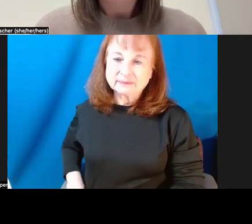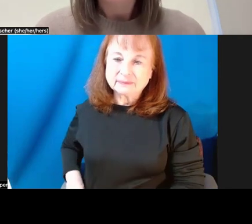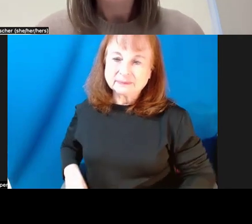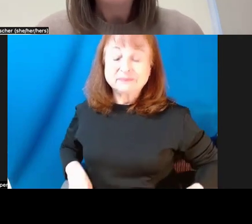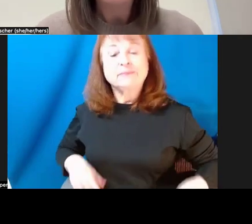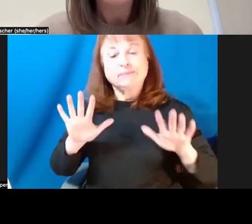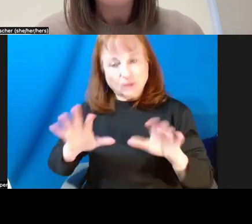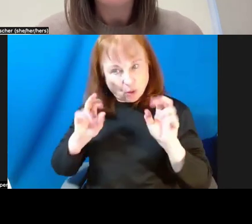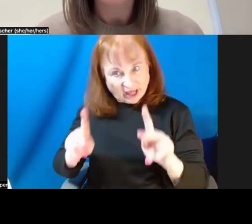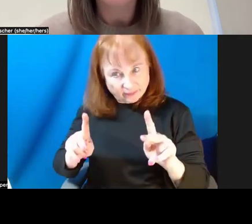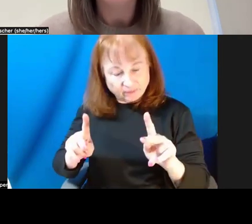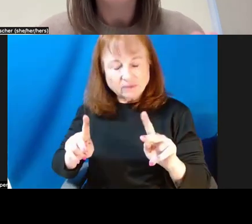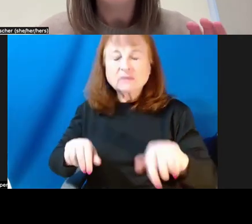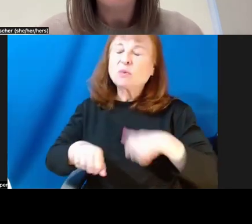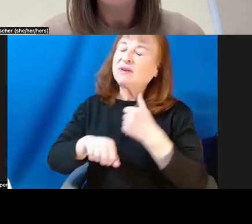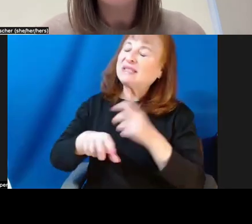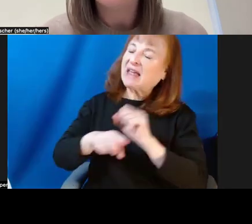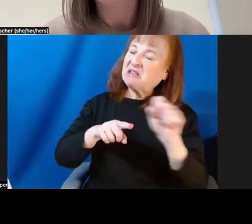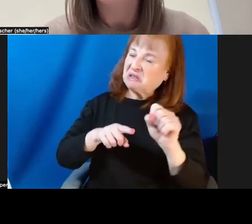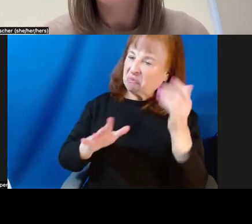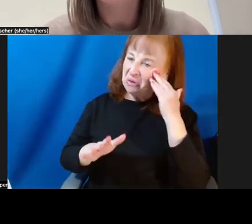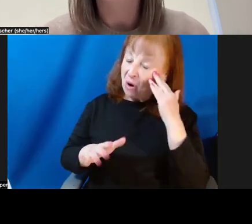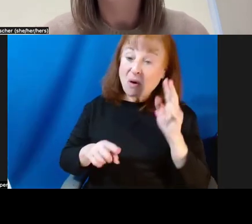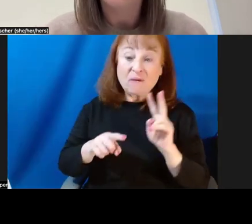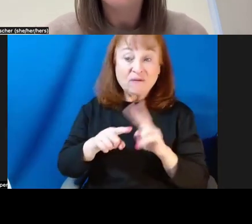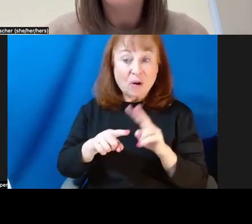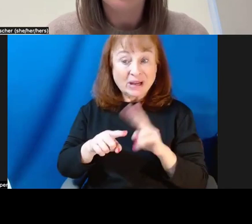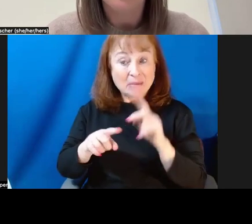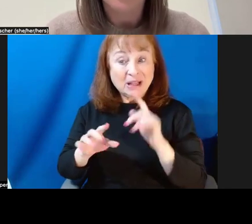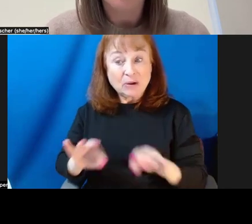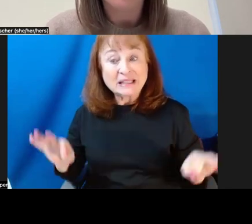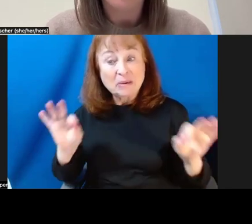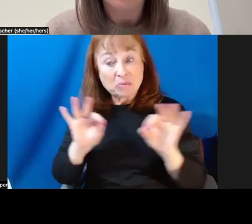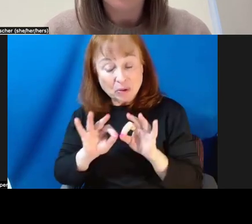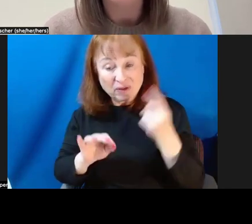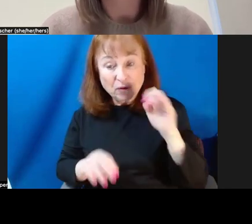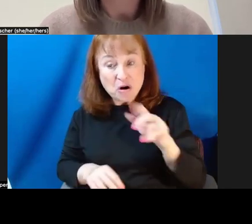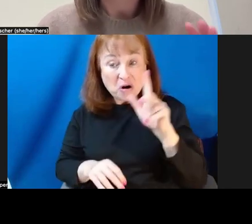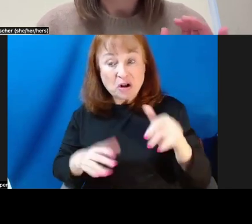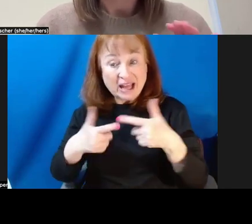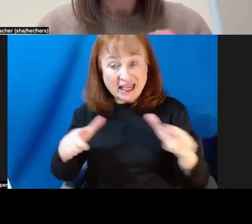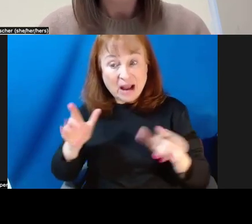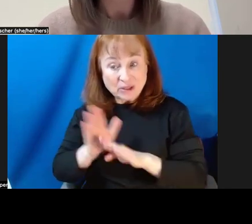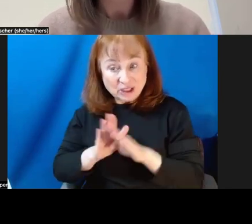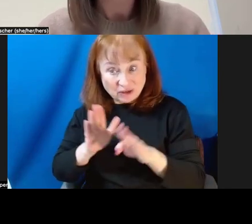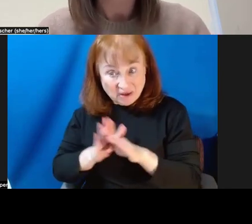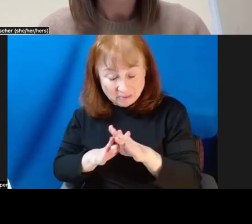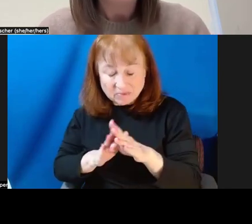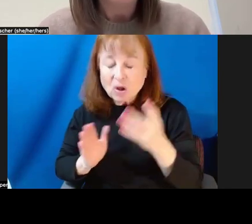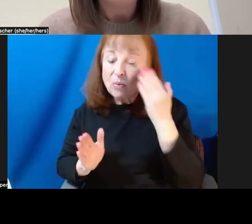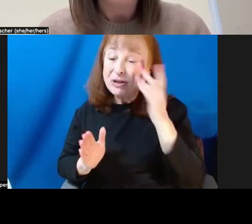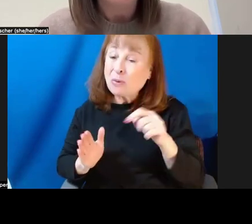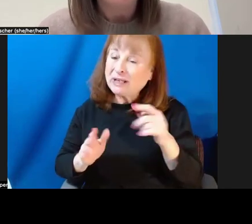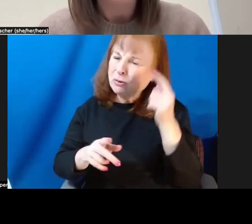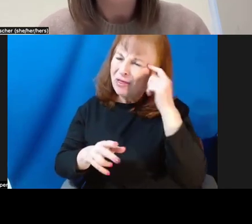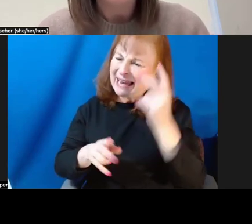Okay, so we've kind of set the stage. We know that vocabulary is important in early language development. We know we need to think